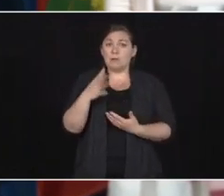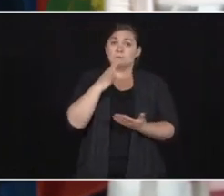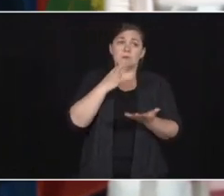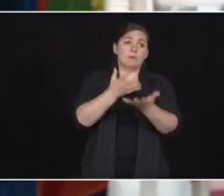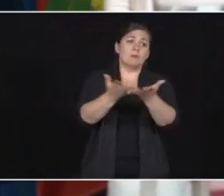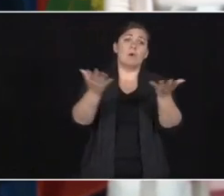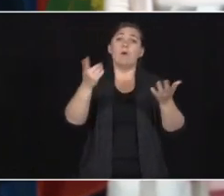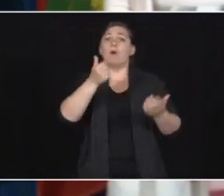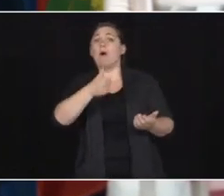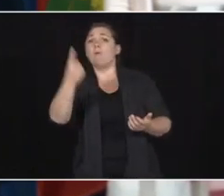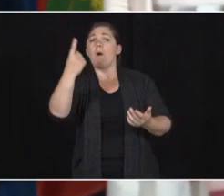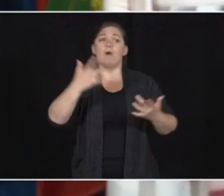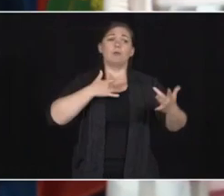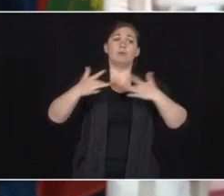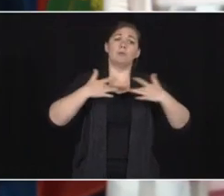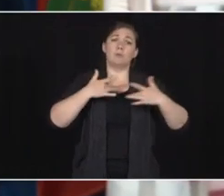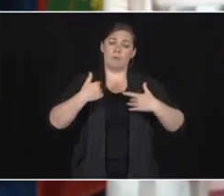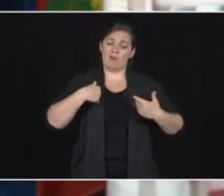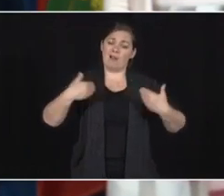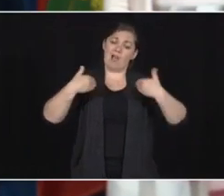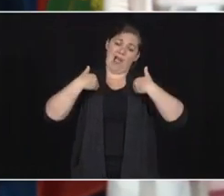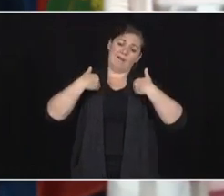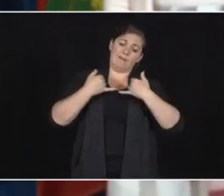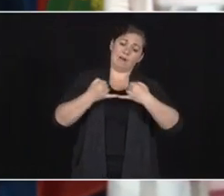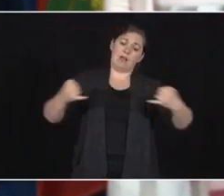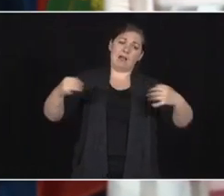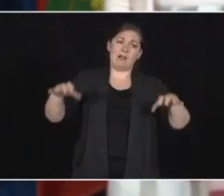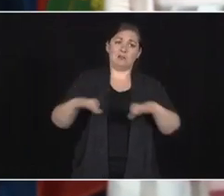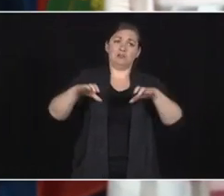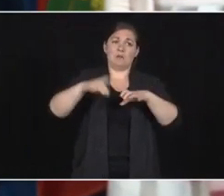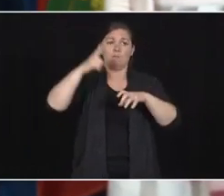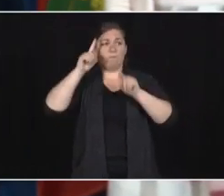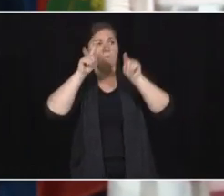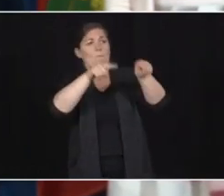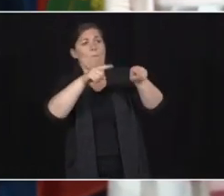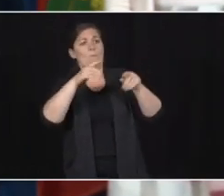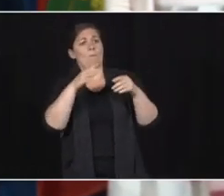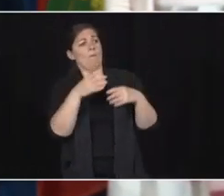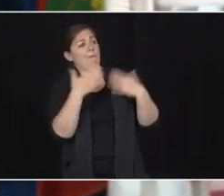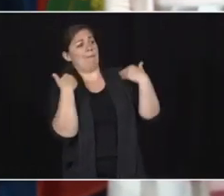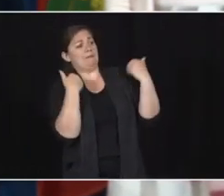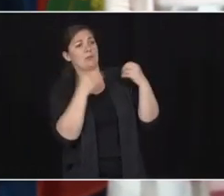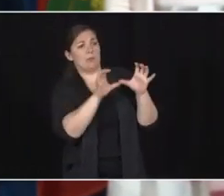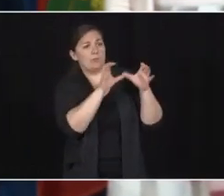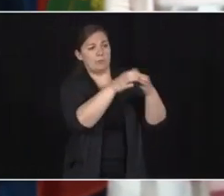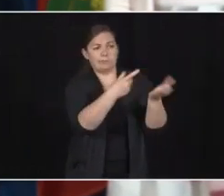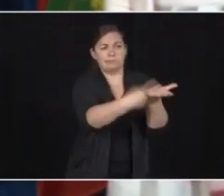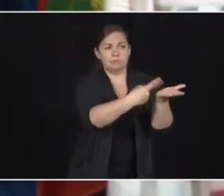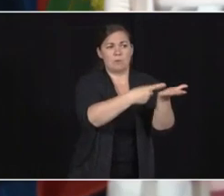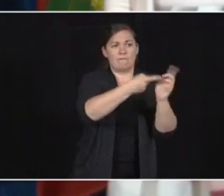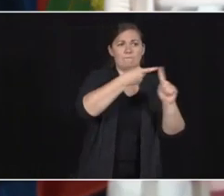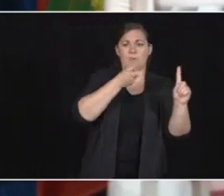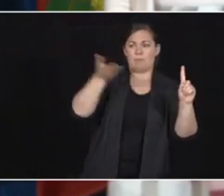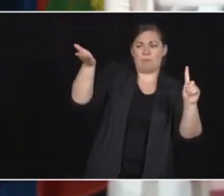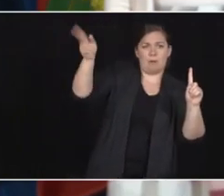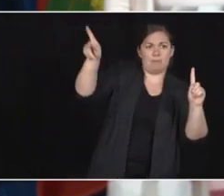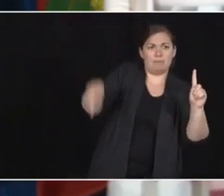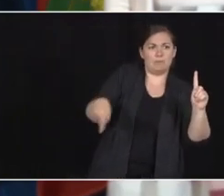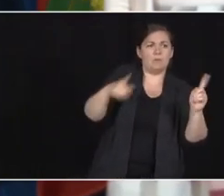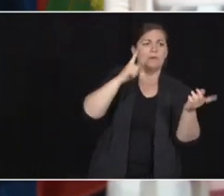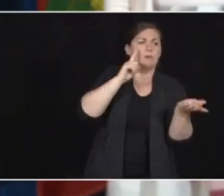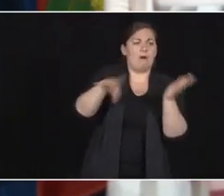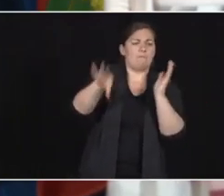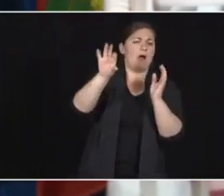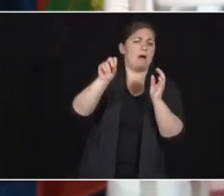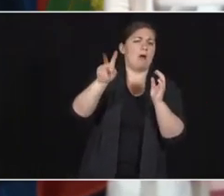line is there, and I will go back to the ministry and find out any details on that situation.